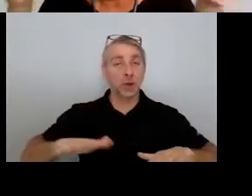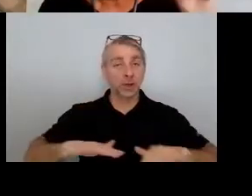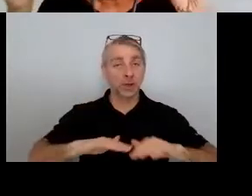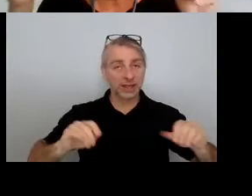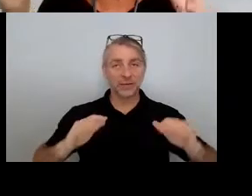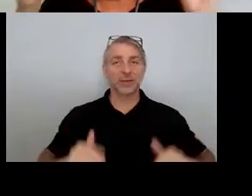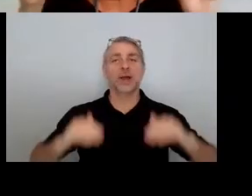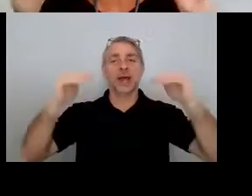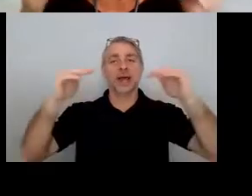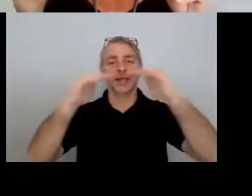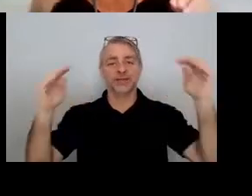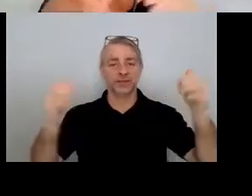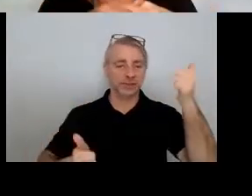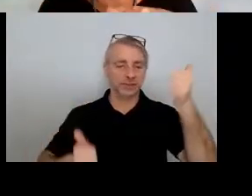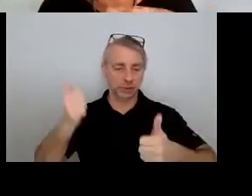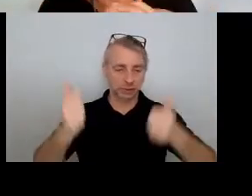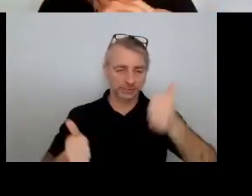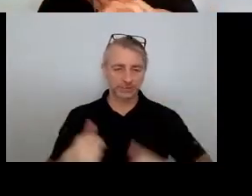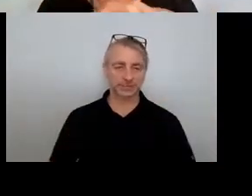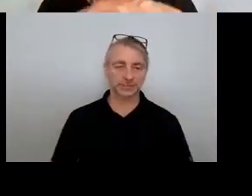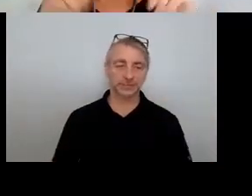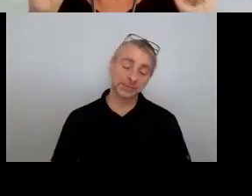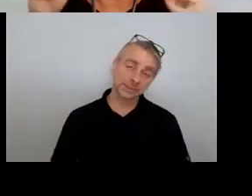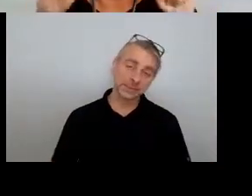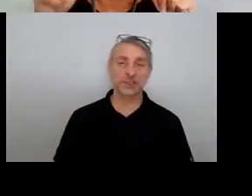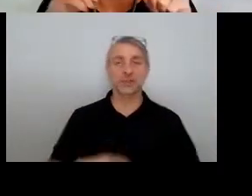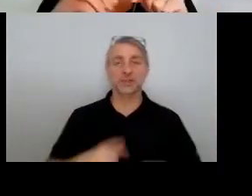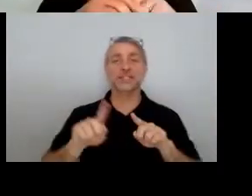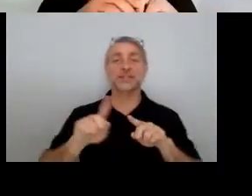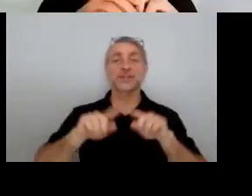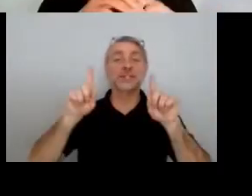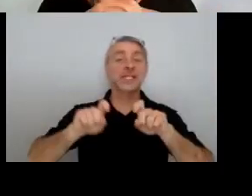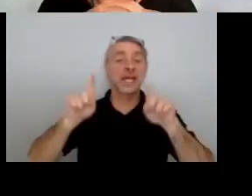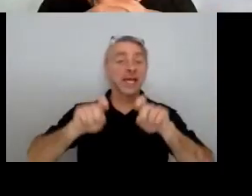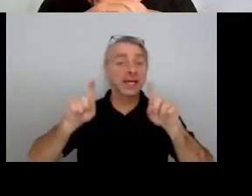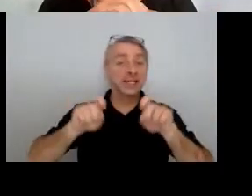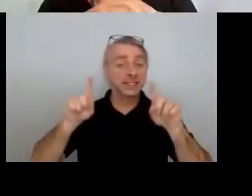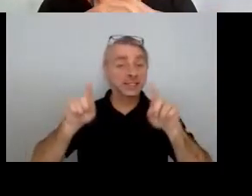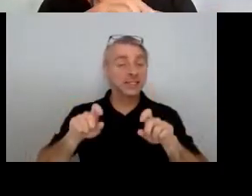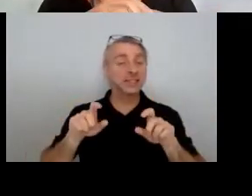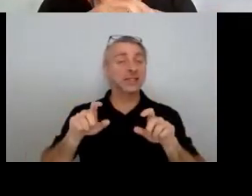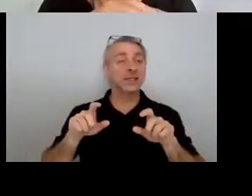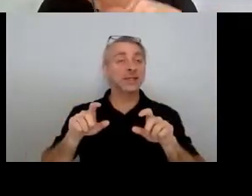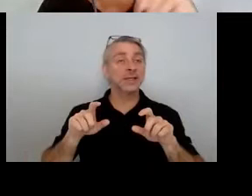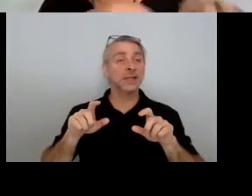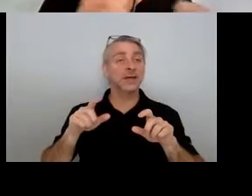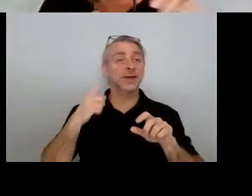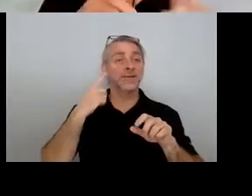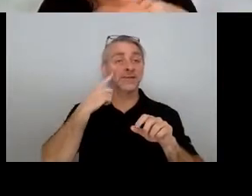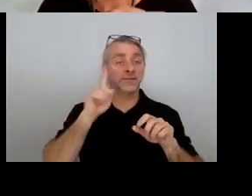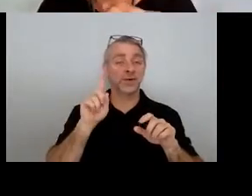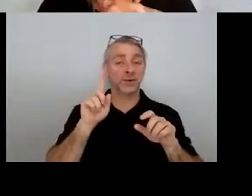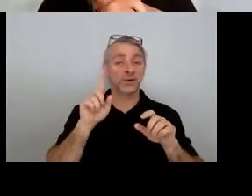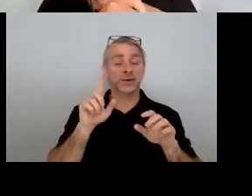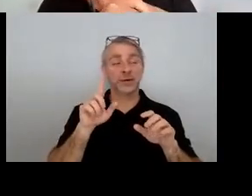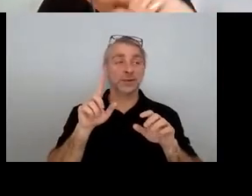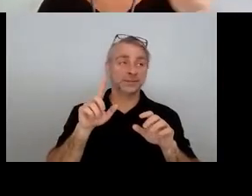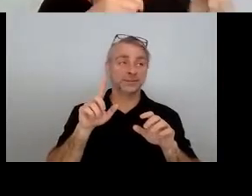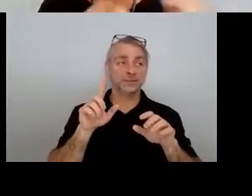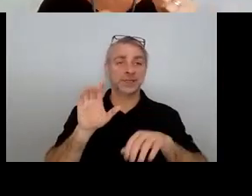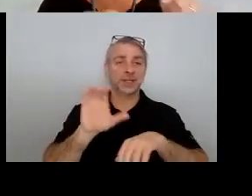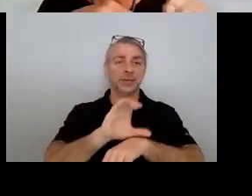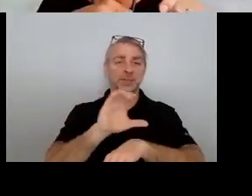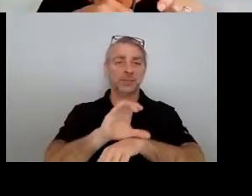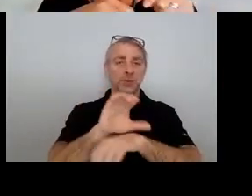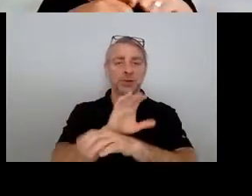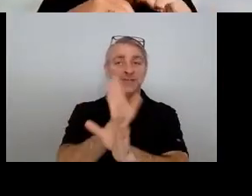might, that might be related again to, the effectiveness of computer scaffolding. And I won't go through the rest of those, but you can